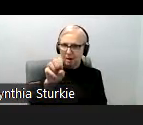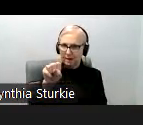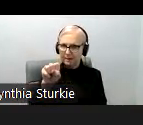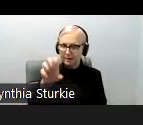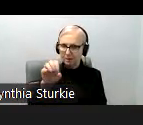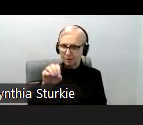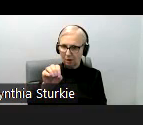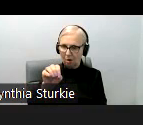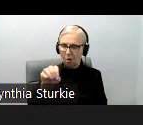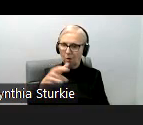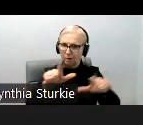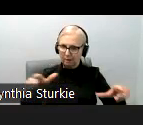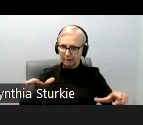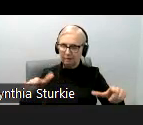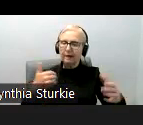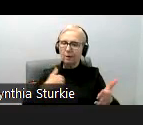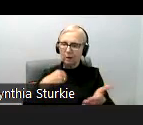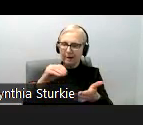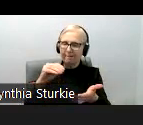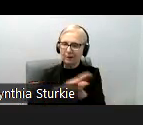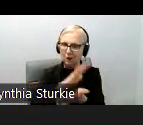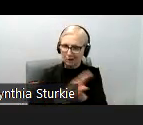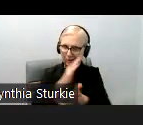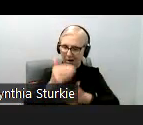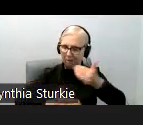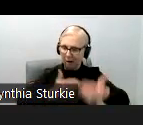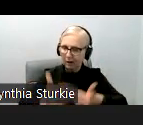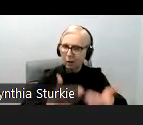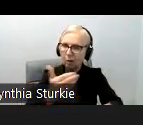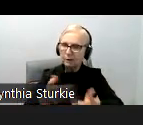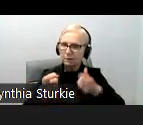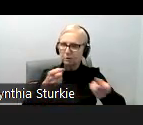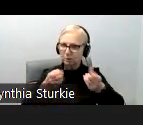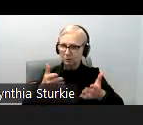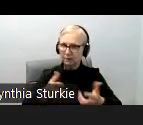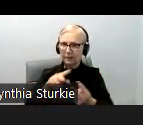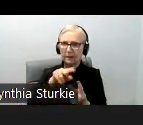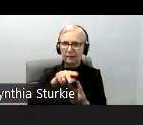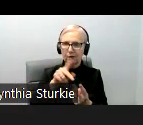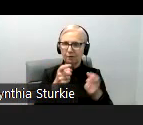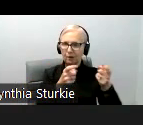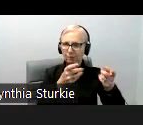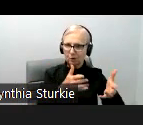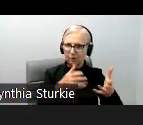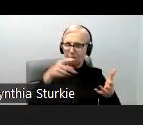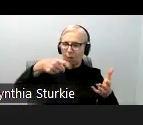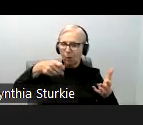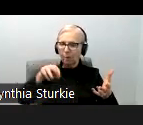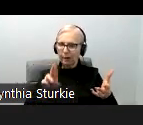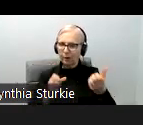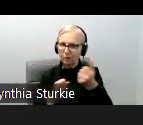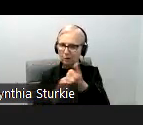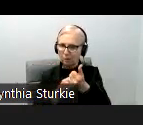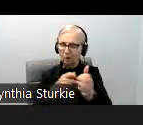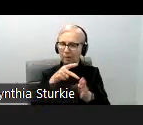have a documentation of that ongoing supervision from either the supervisor or peer support professional. So appreciate